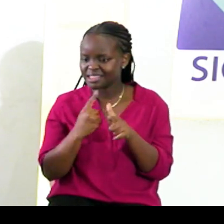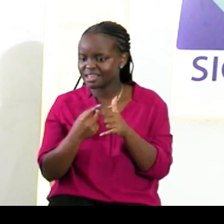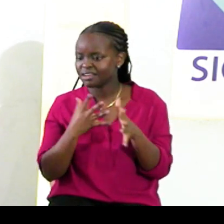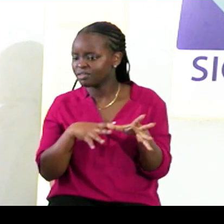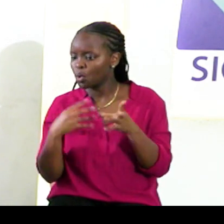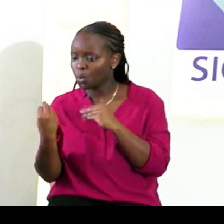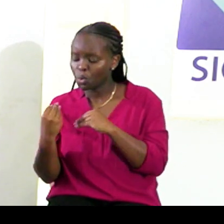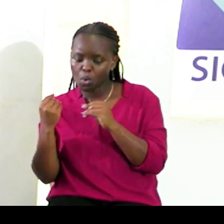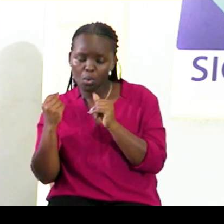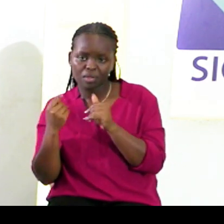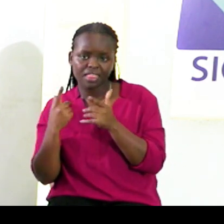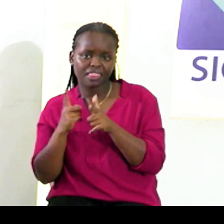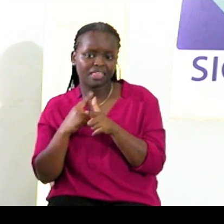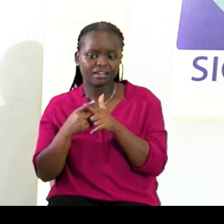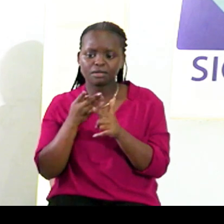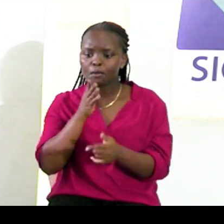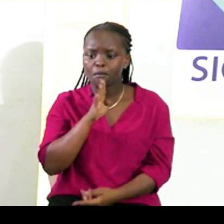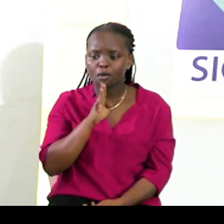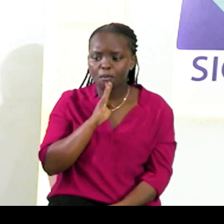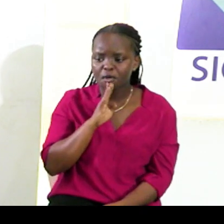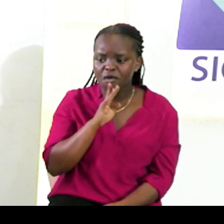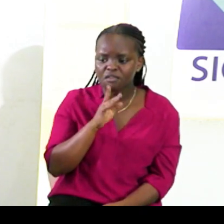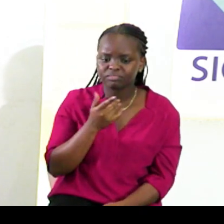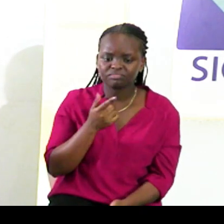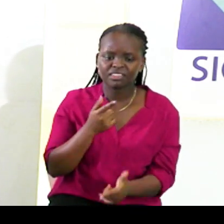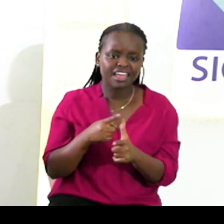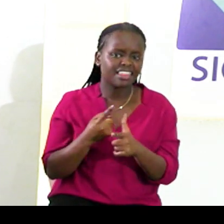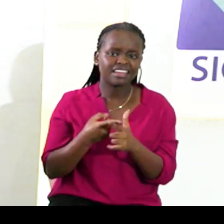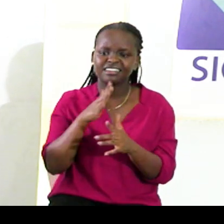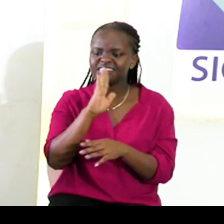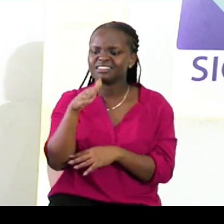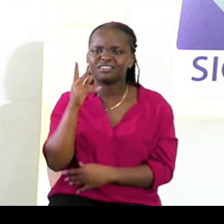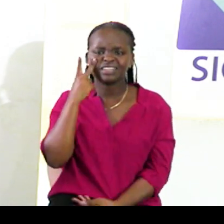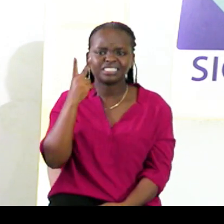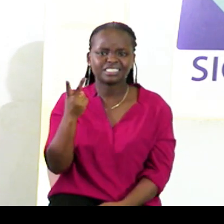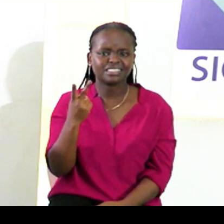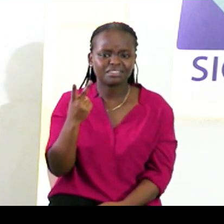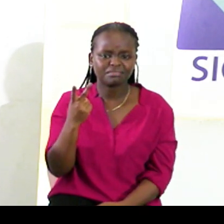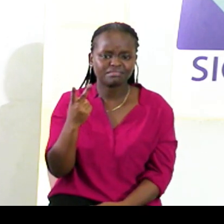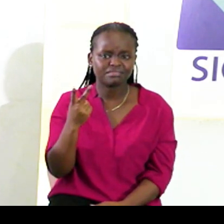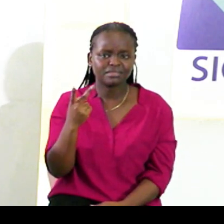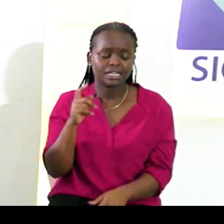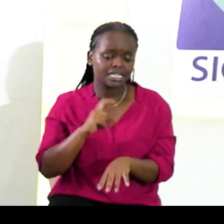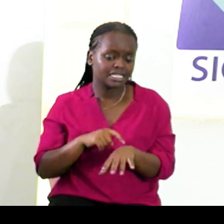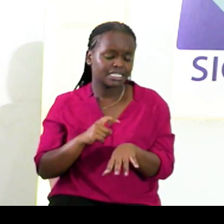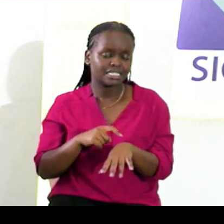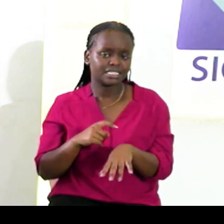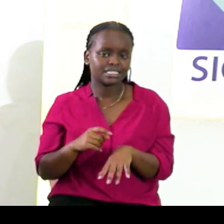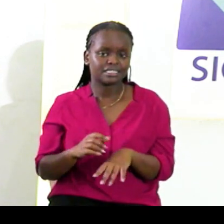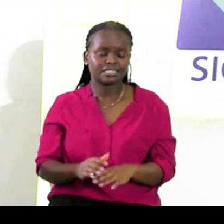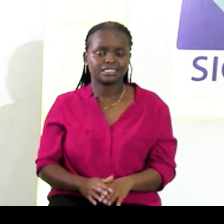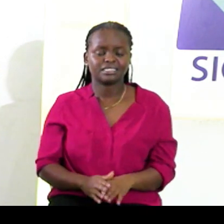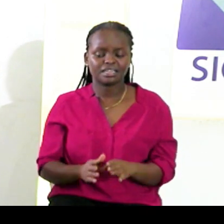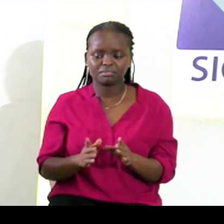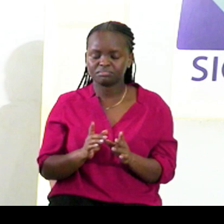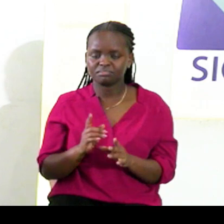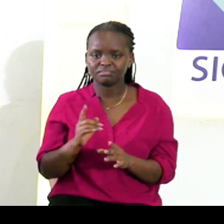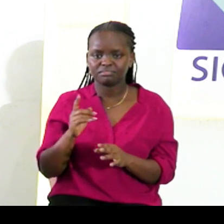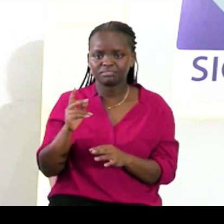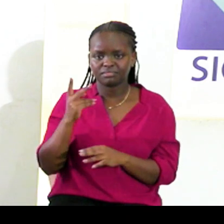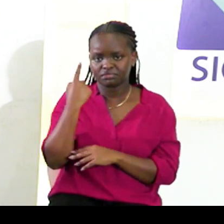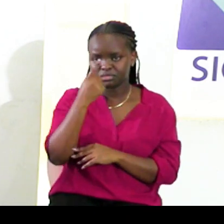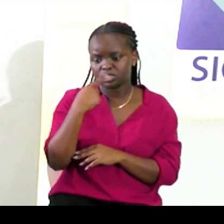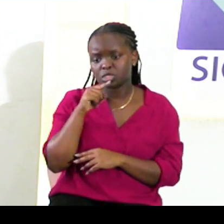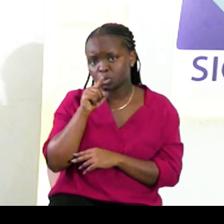may intentionally borrow and then you will never see them. When they notice that you are approaching them, they dodge. Unlike